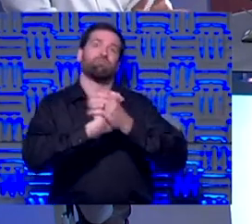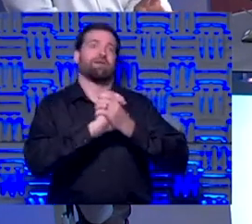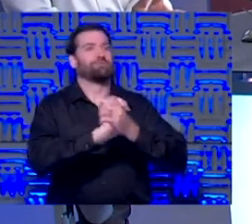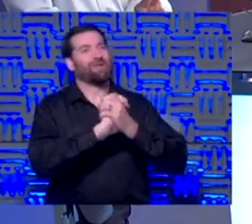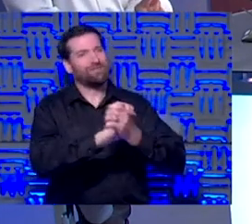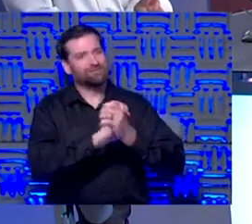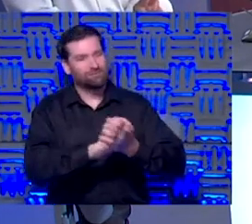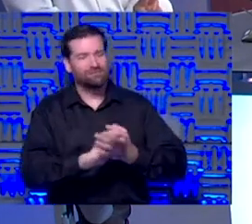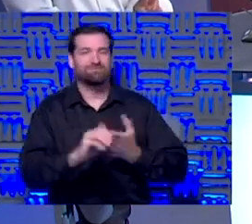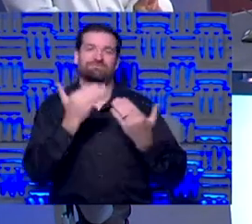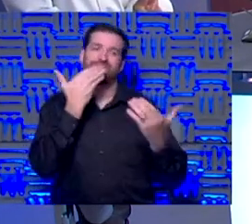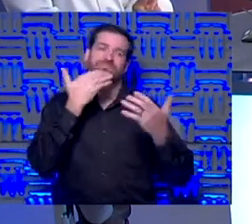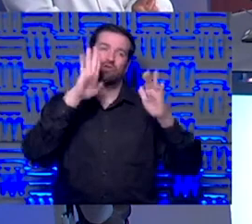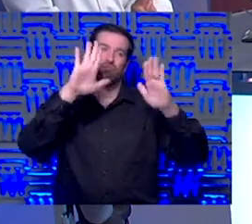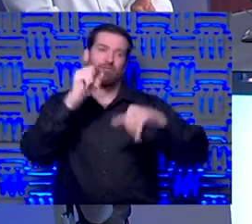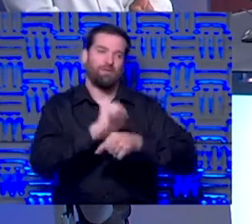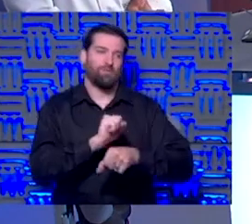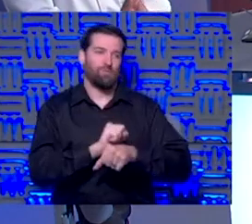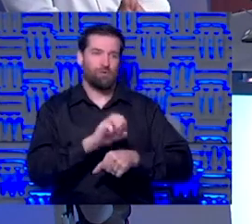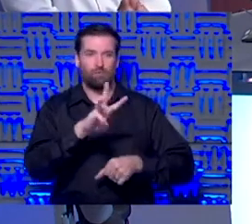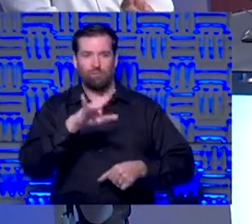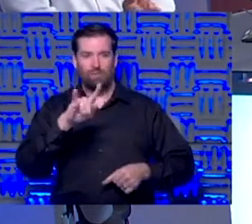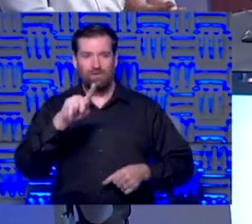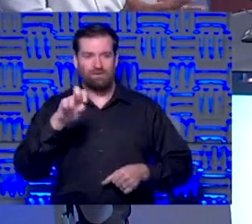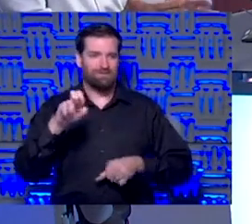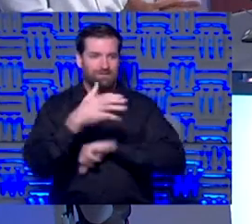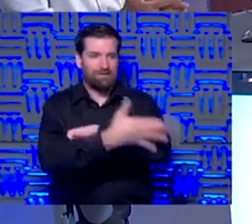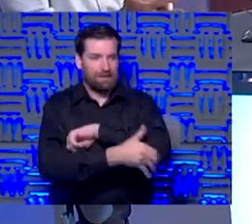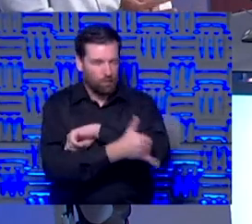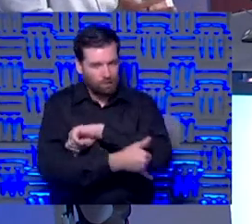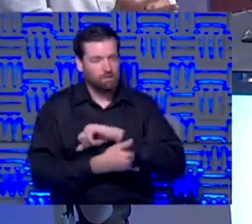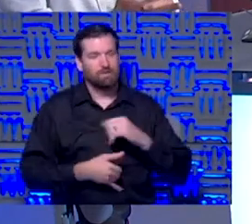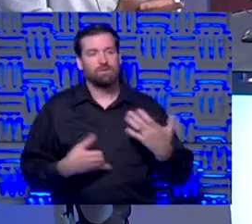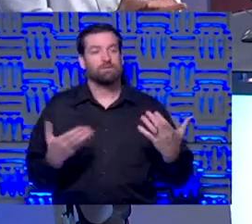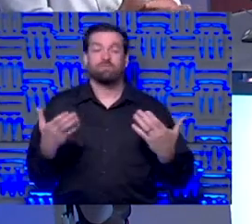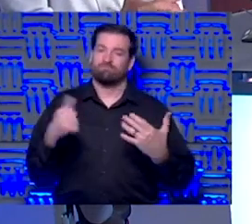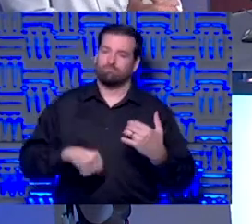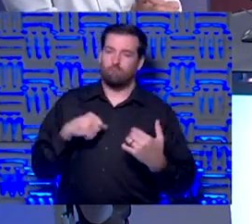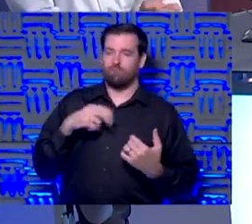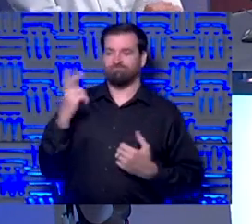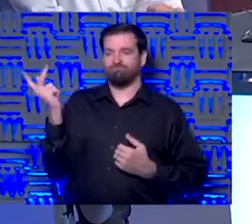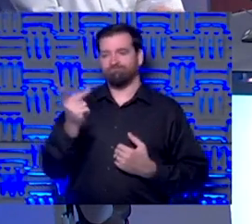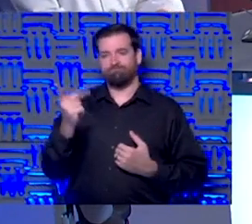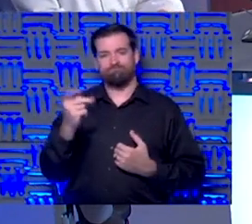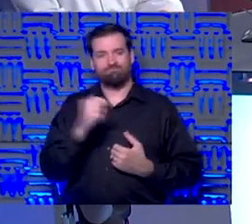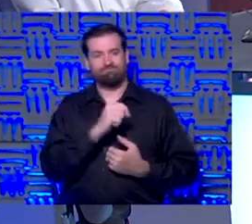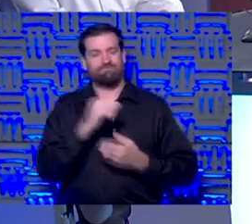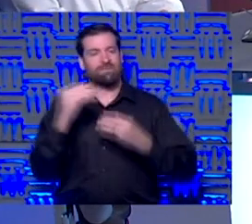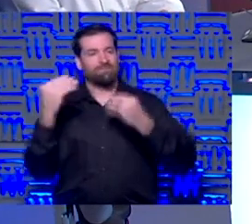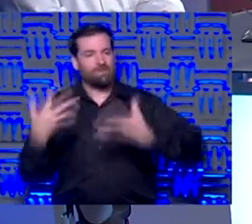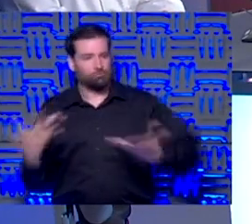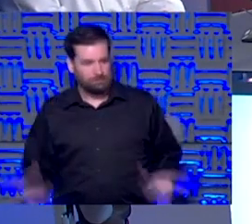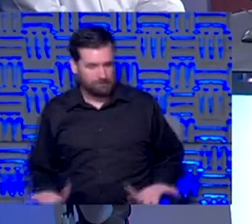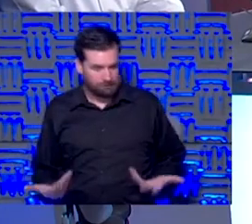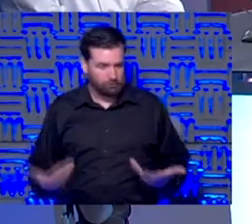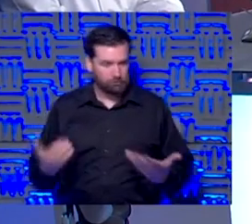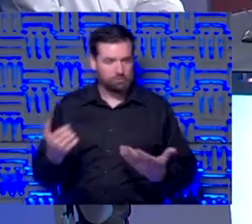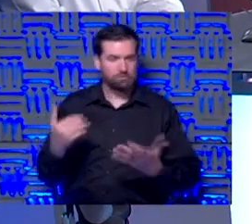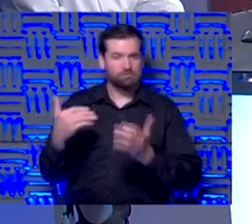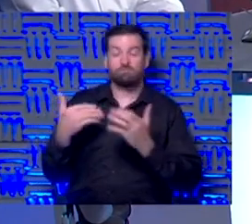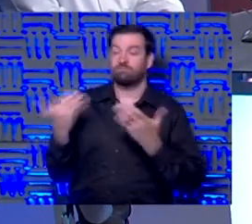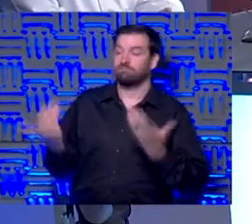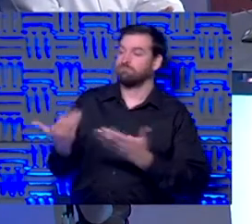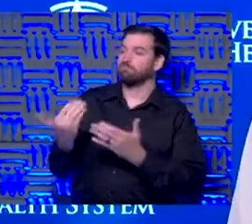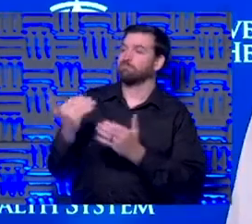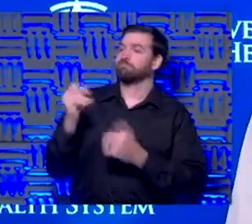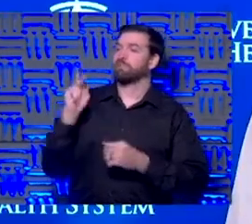congratulations and thanks to all the great work you've done in Wyandotte, Alan. We're proud that both Alan and Erin are faculty here at the University of Kansas Medical Center and part of our team